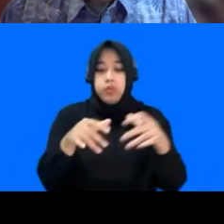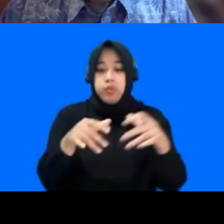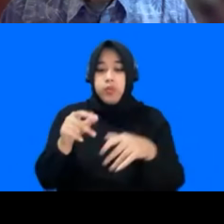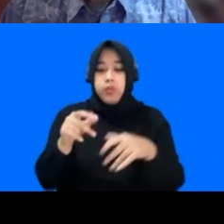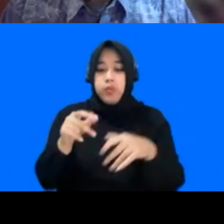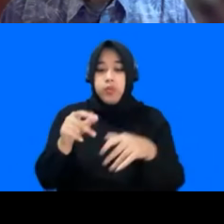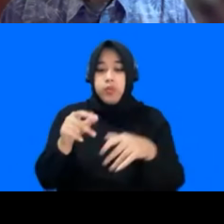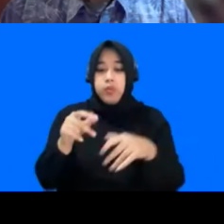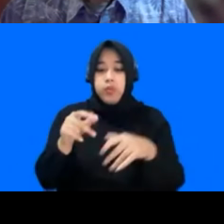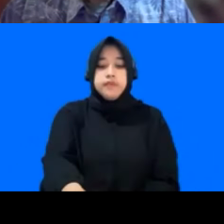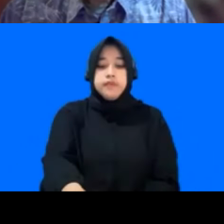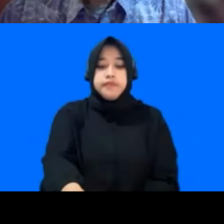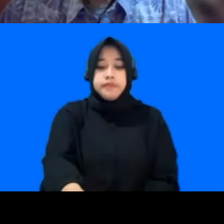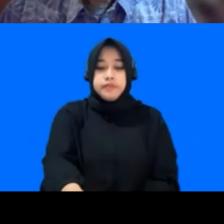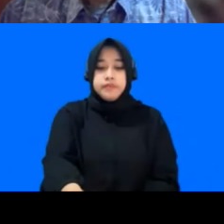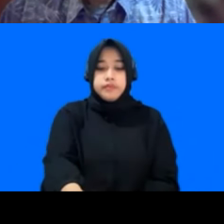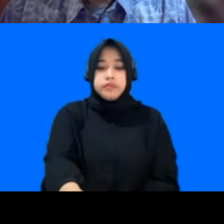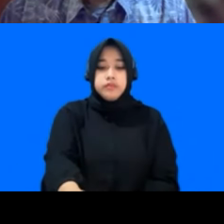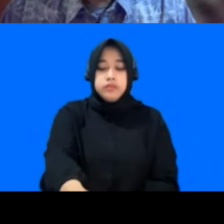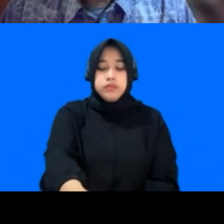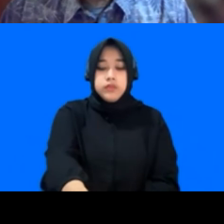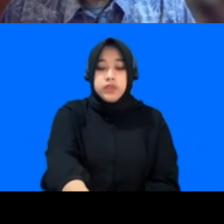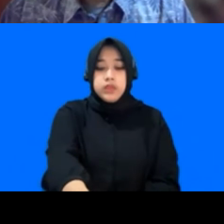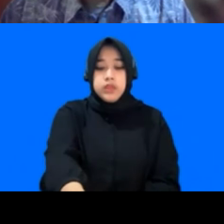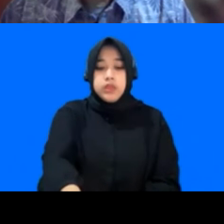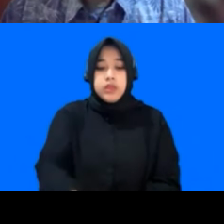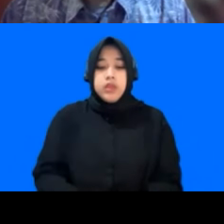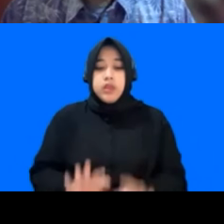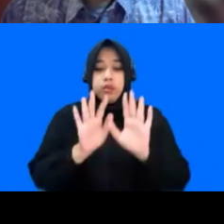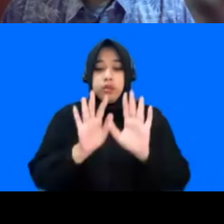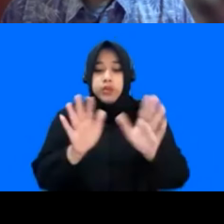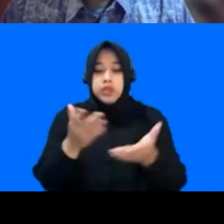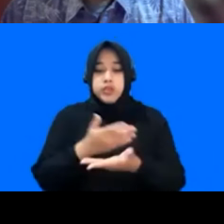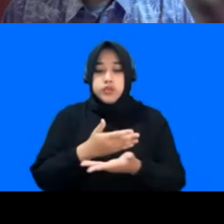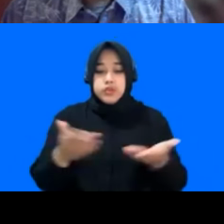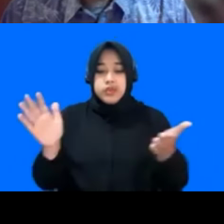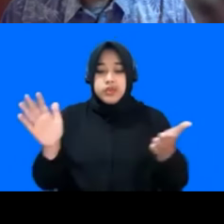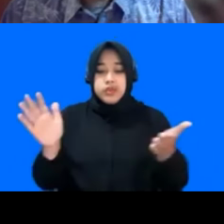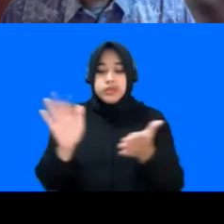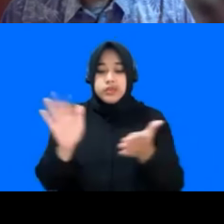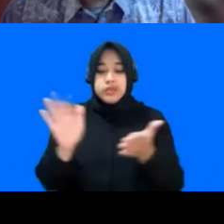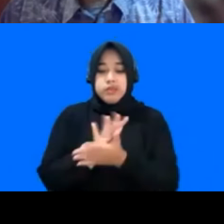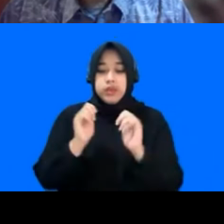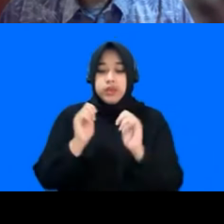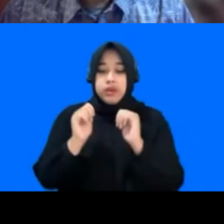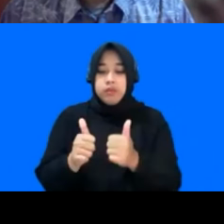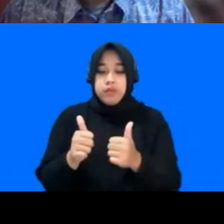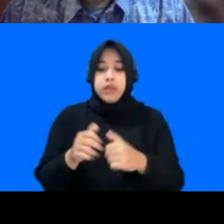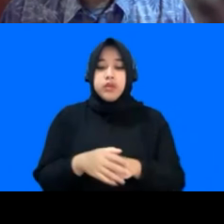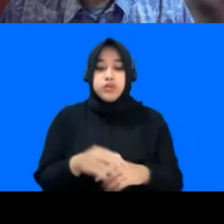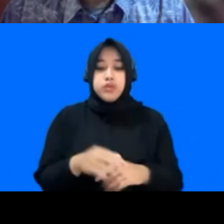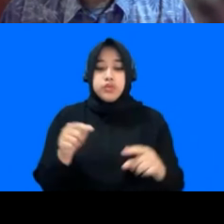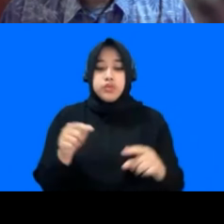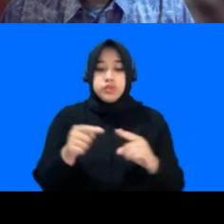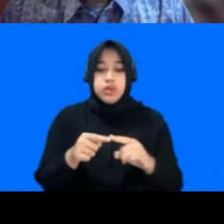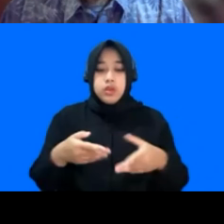also an important opportunity to educate ourselves and to understand different points of